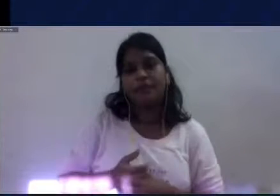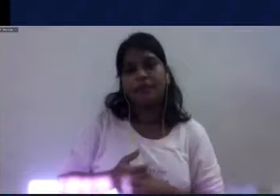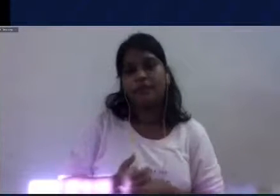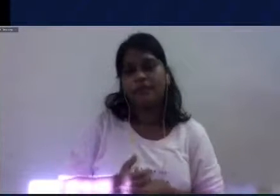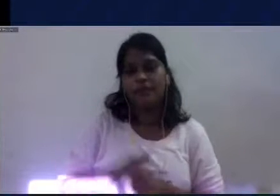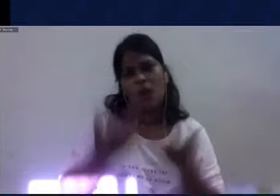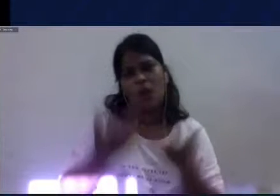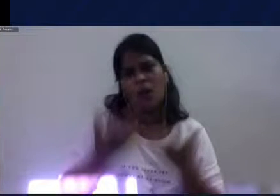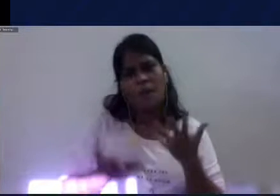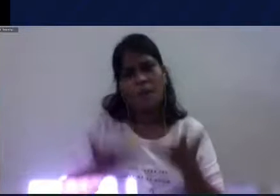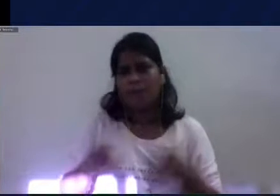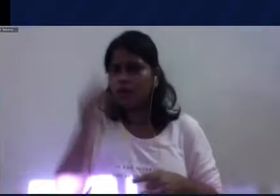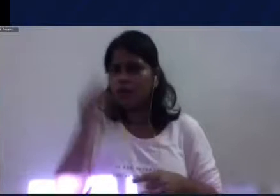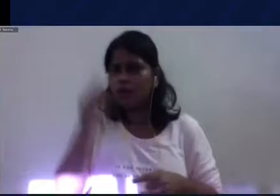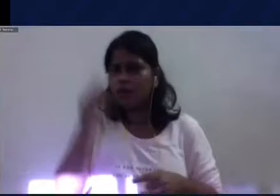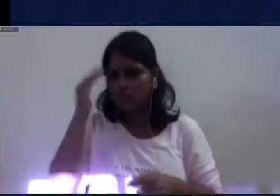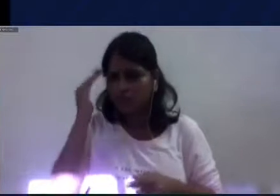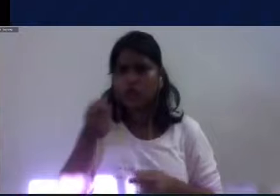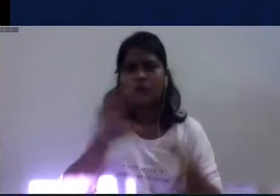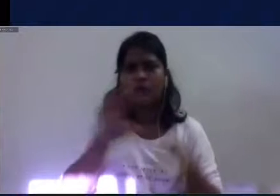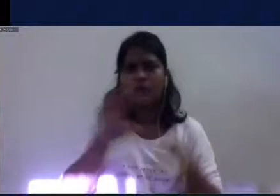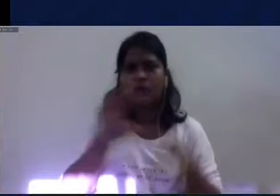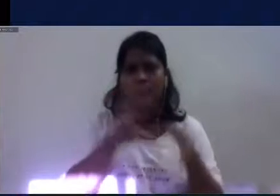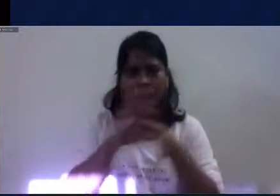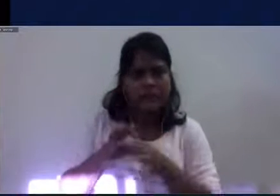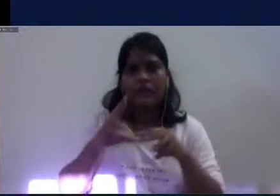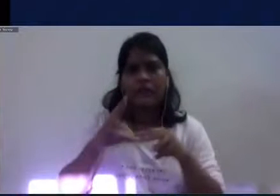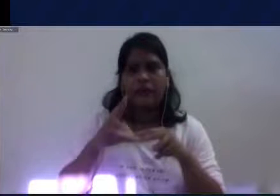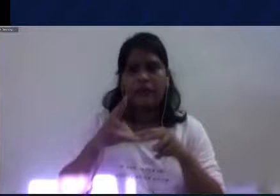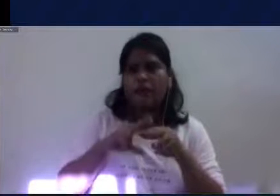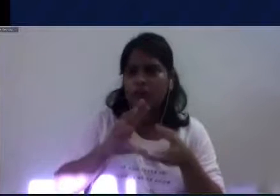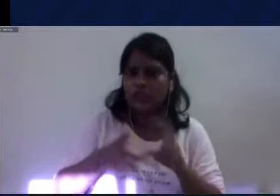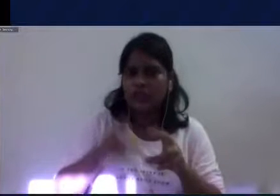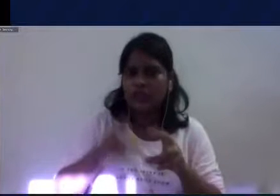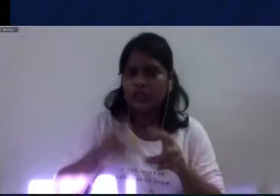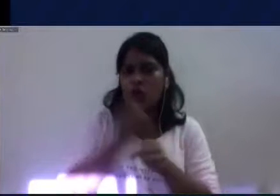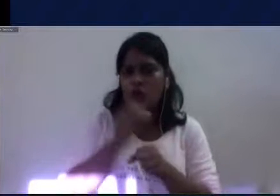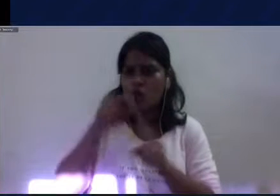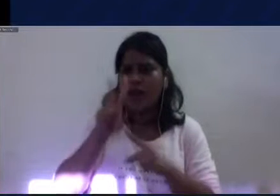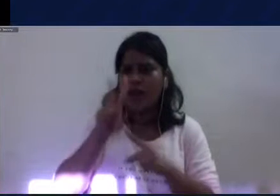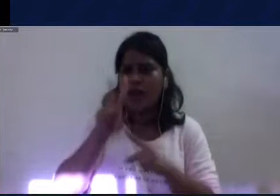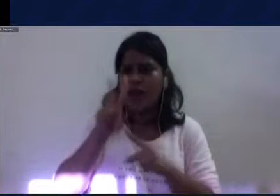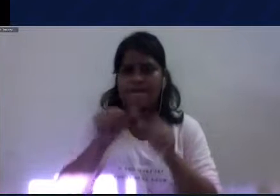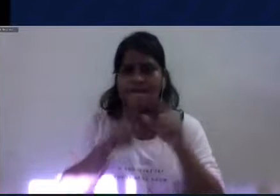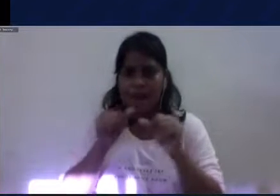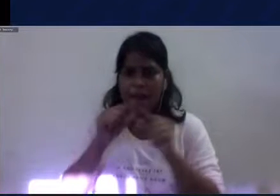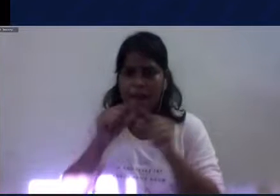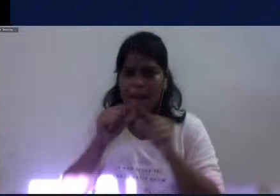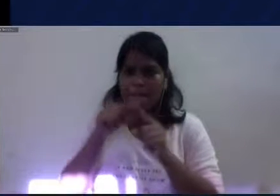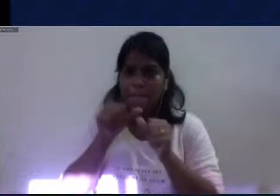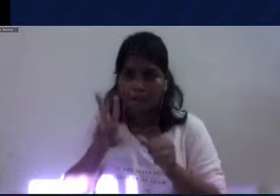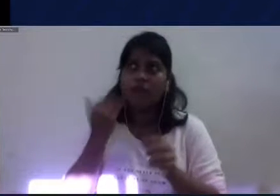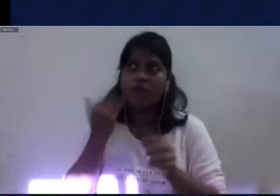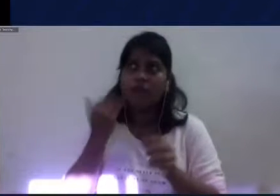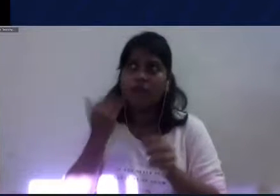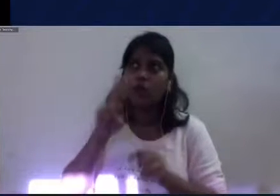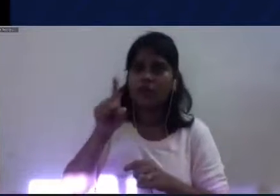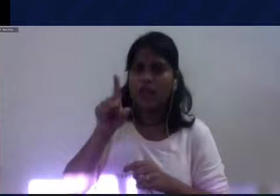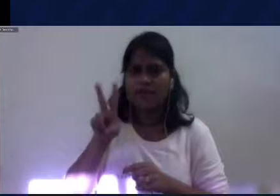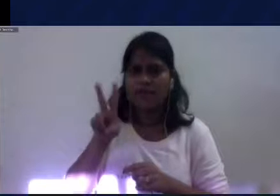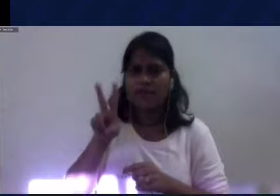be familiar with this chain of franchisees called Goli Vada Pav. Somewhere way back in